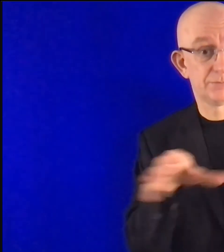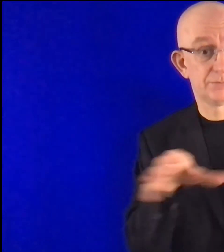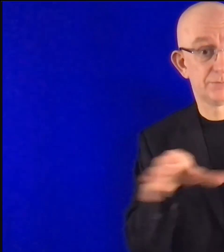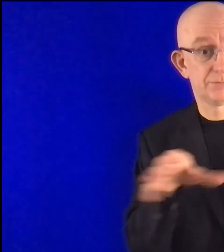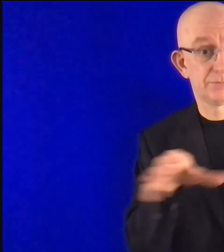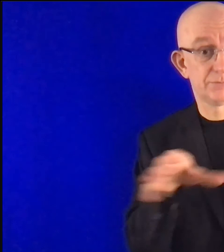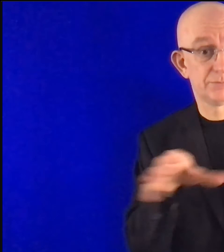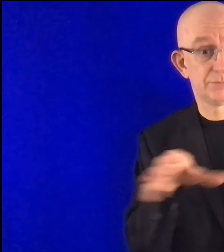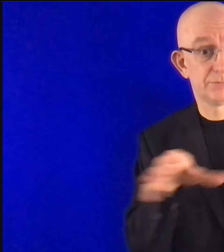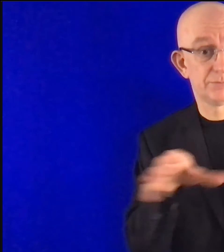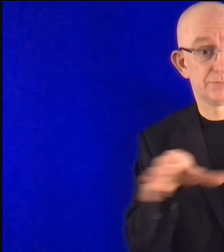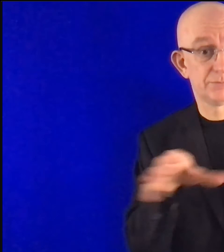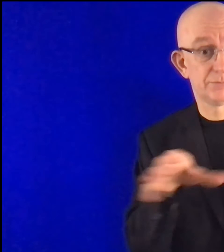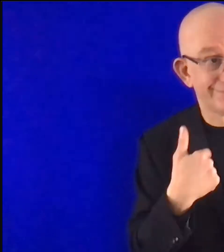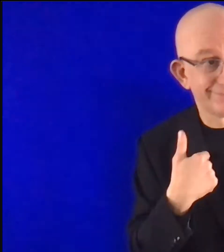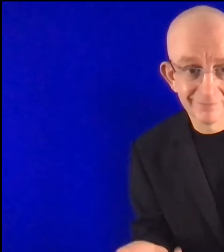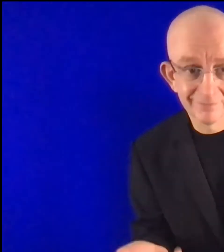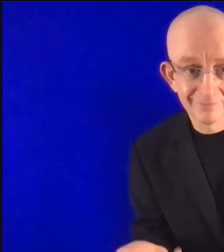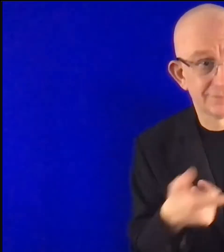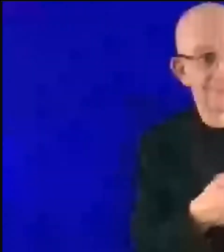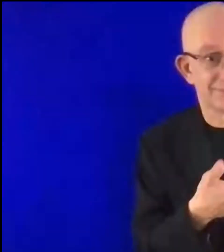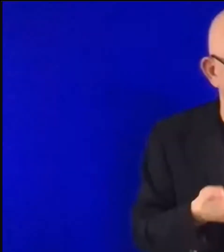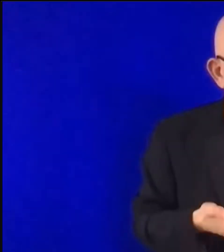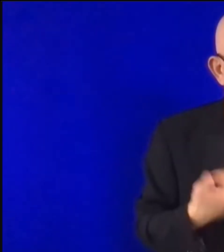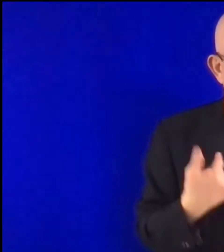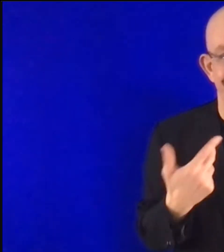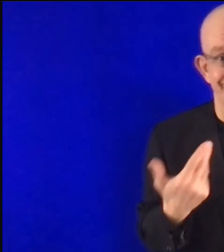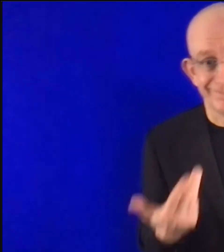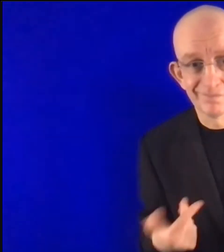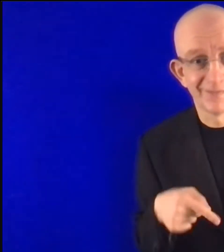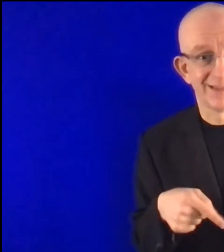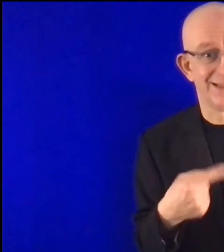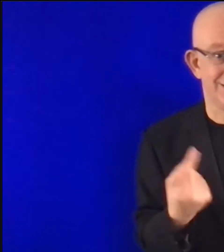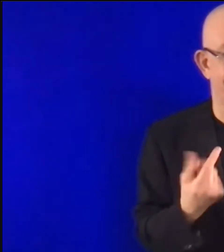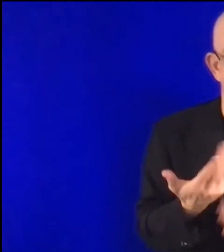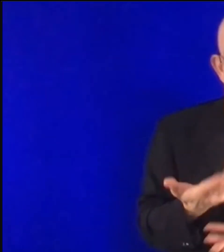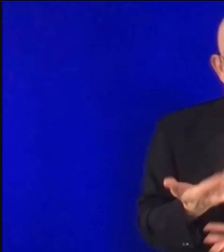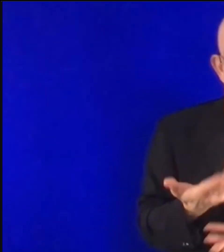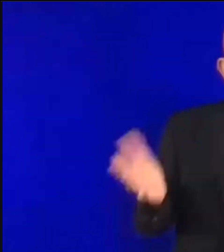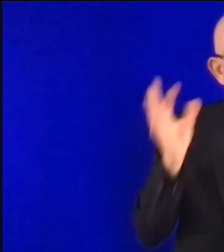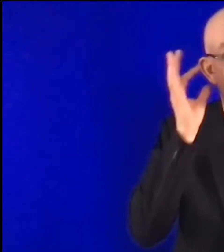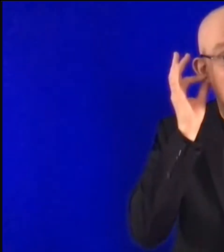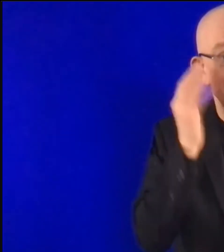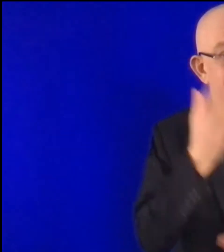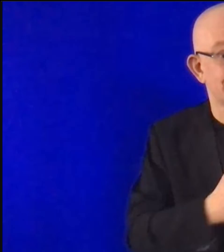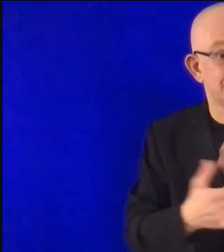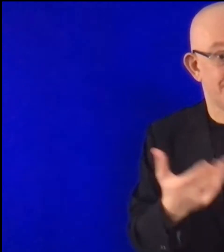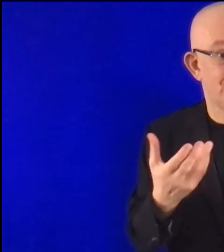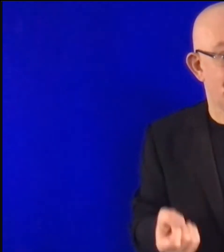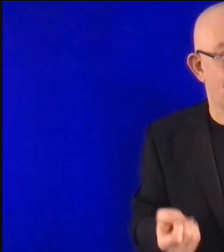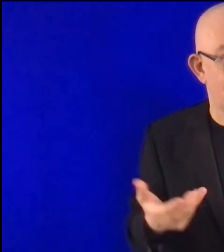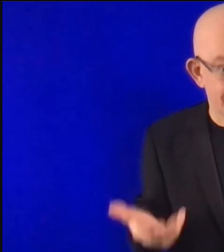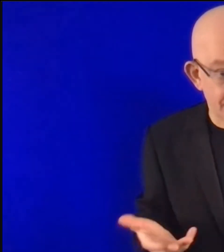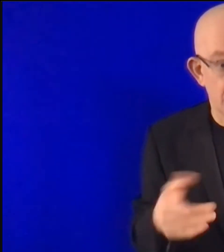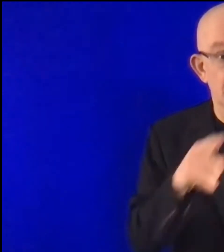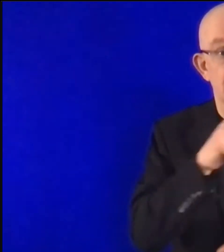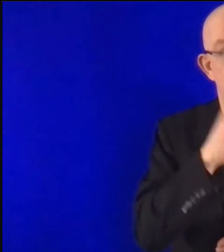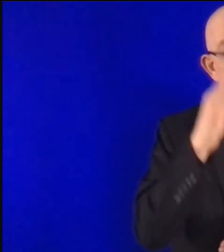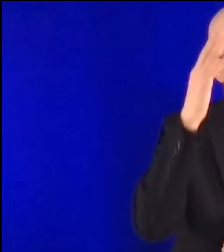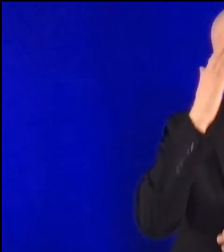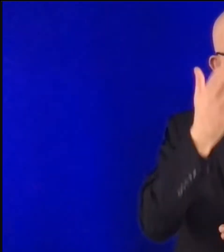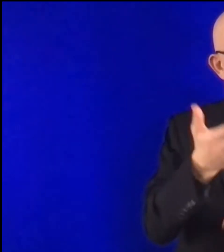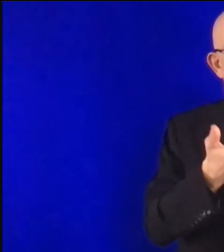compared to me, when I myself, who is much informed than other women with disabilities, face such issues, we can